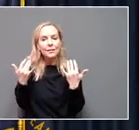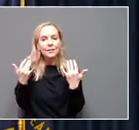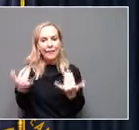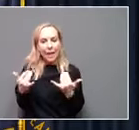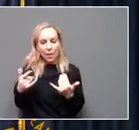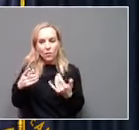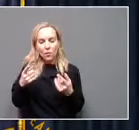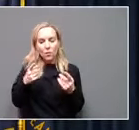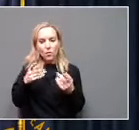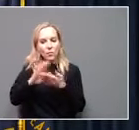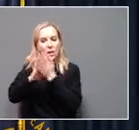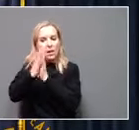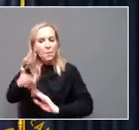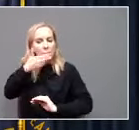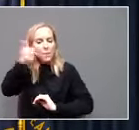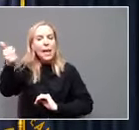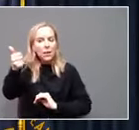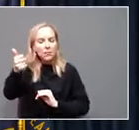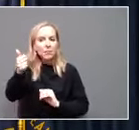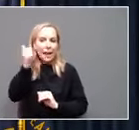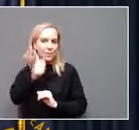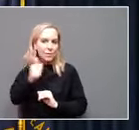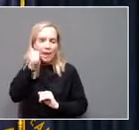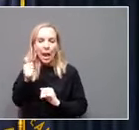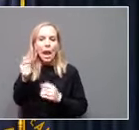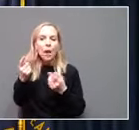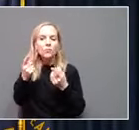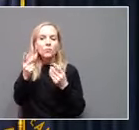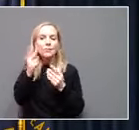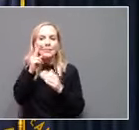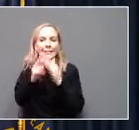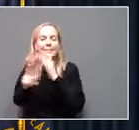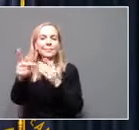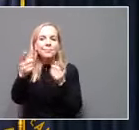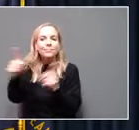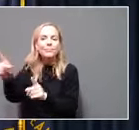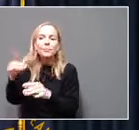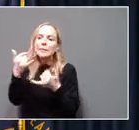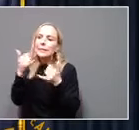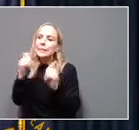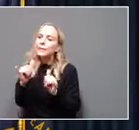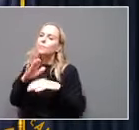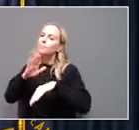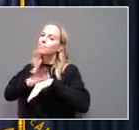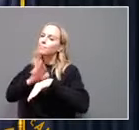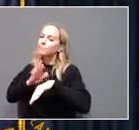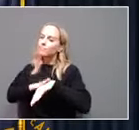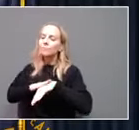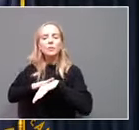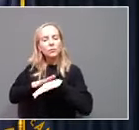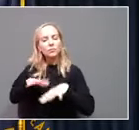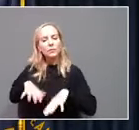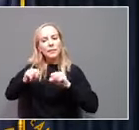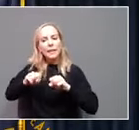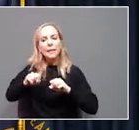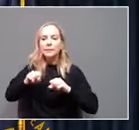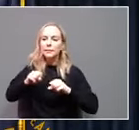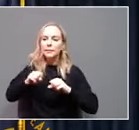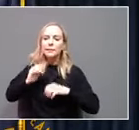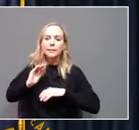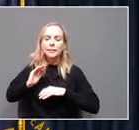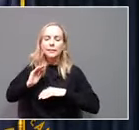better every day. But still, we ought to be wary and ought to take the steps to ensure we can make it